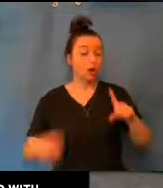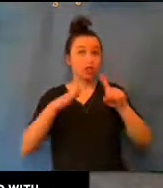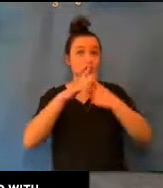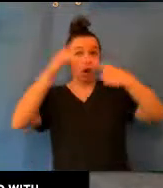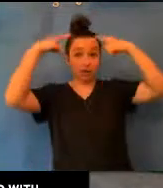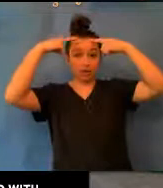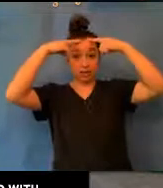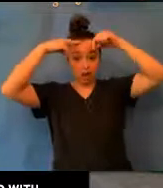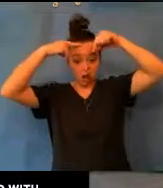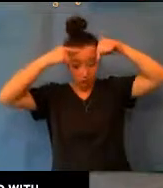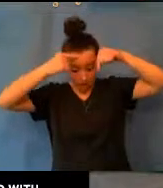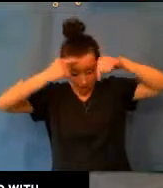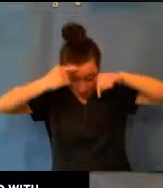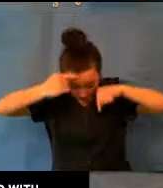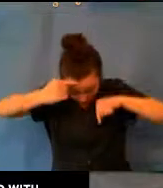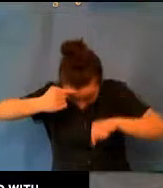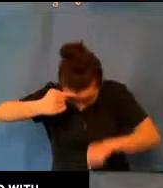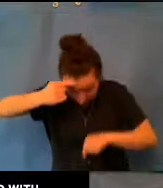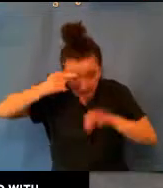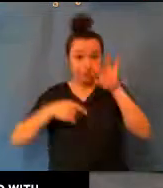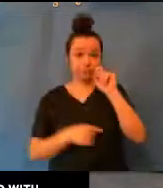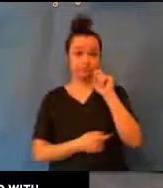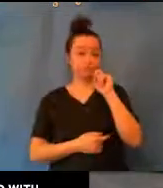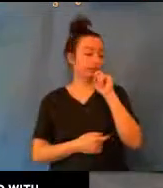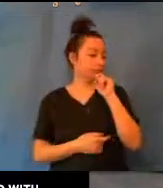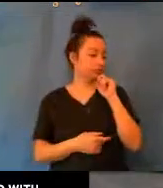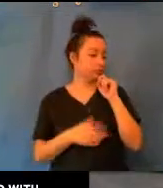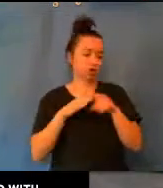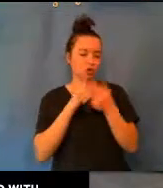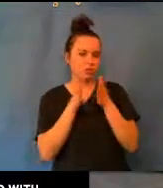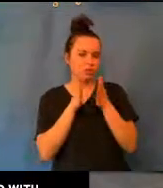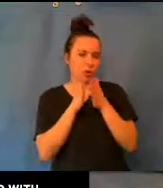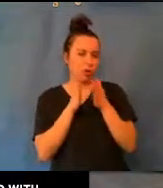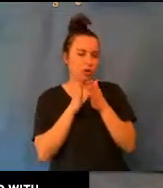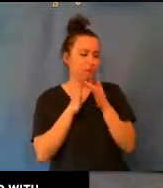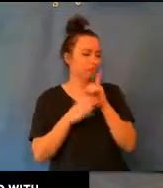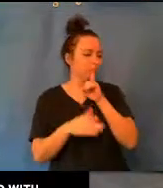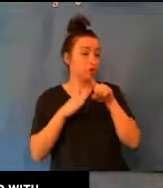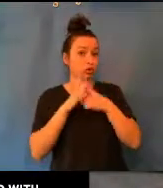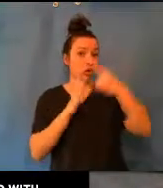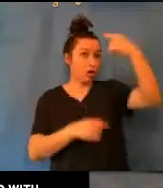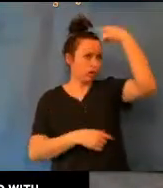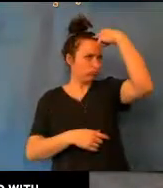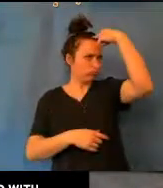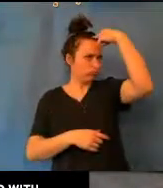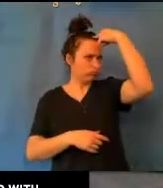all the way down to his feet, how tall he is. I'm going to use my small paper clips first. Make sure it's at the end.